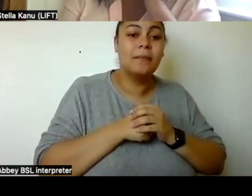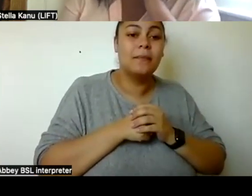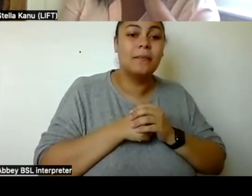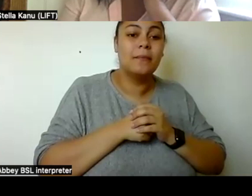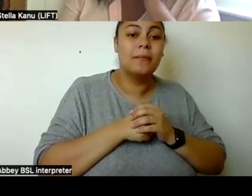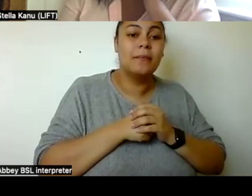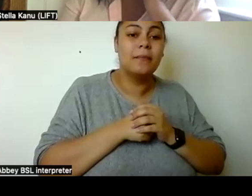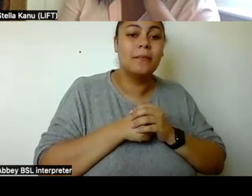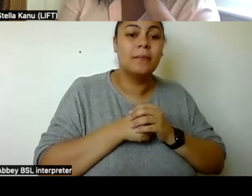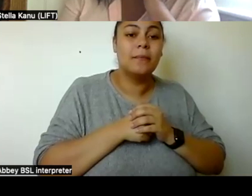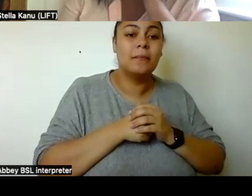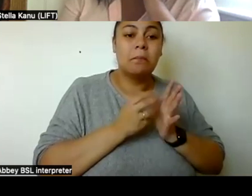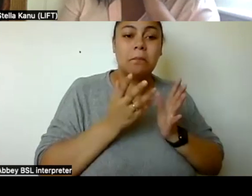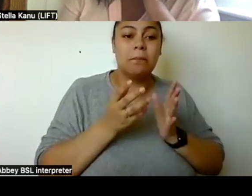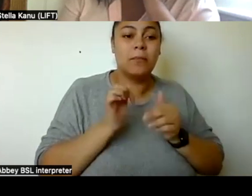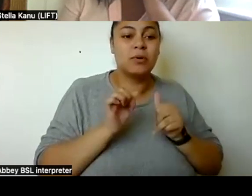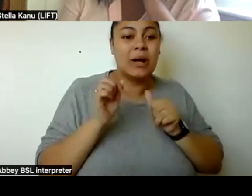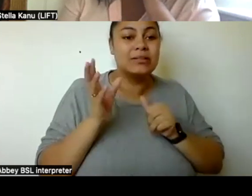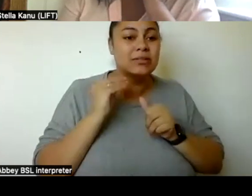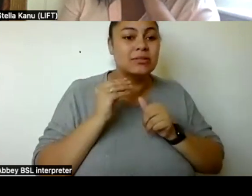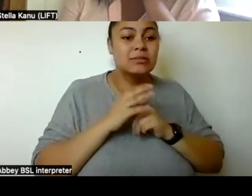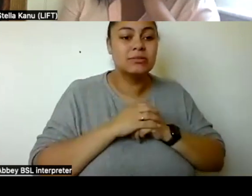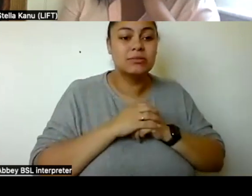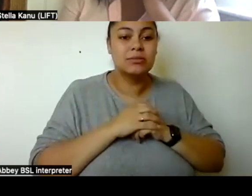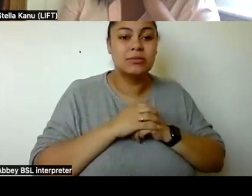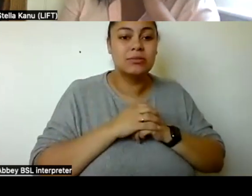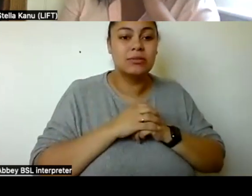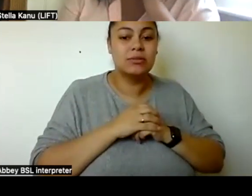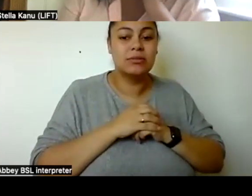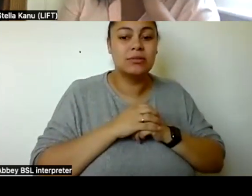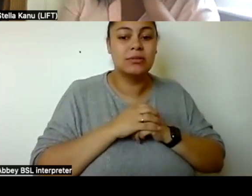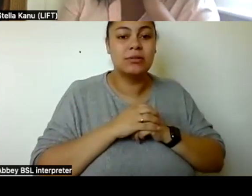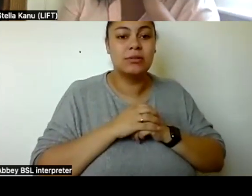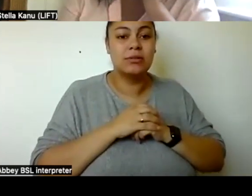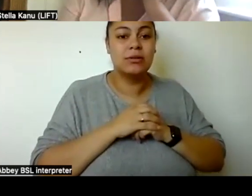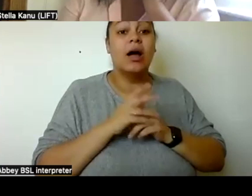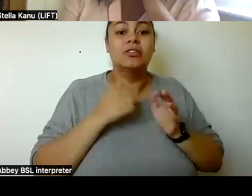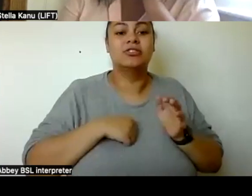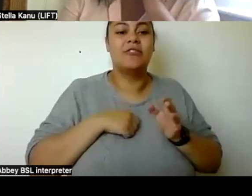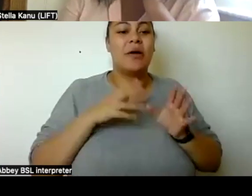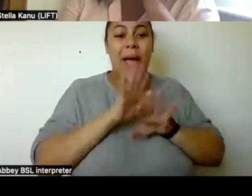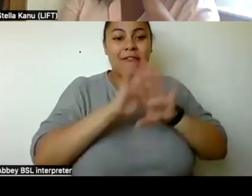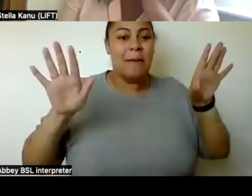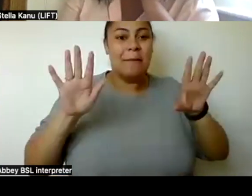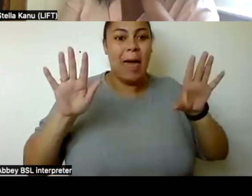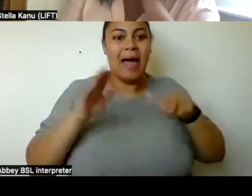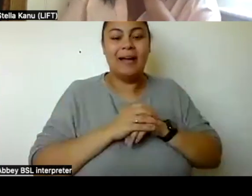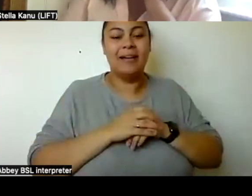Sorry. Sorry, everything went black.